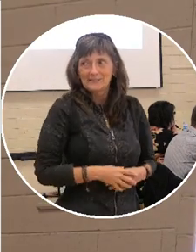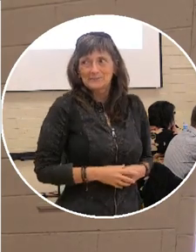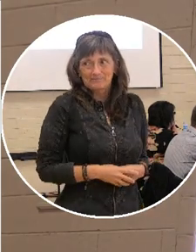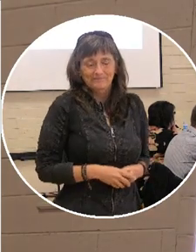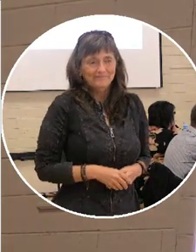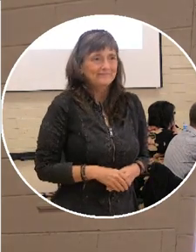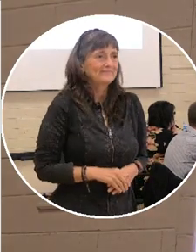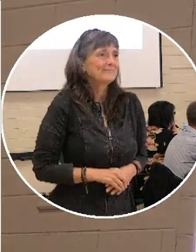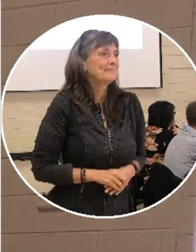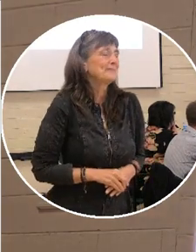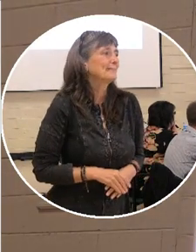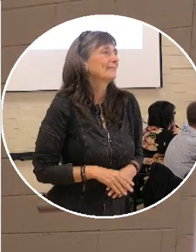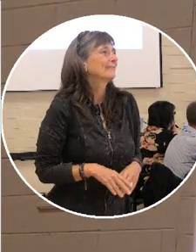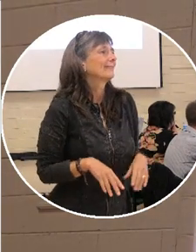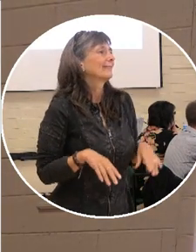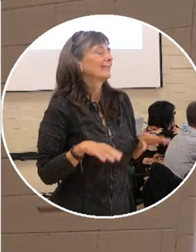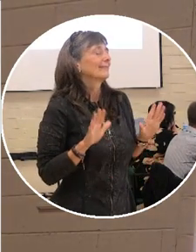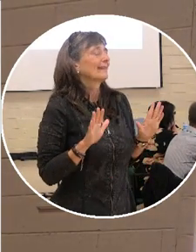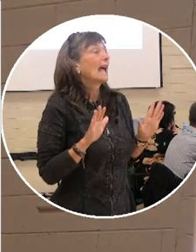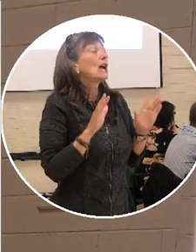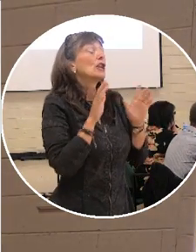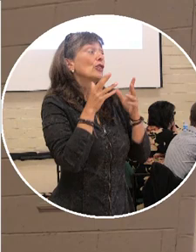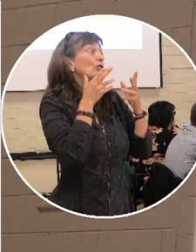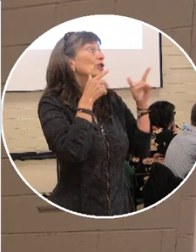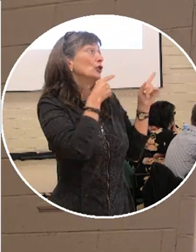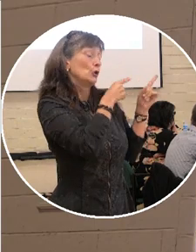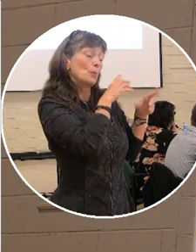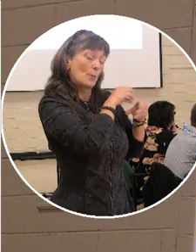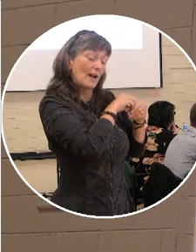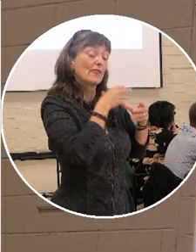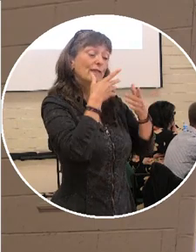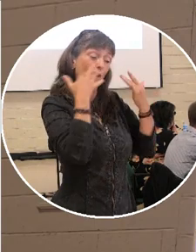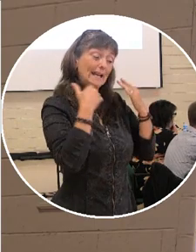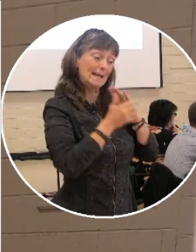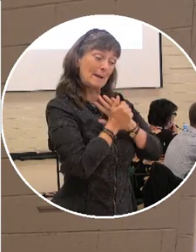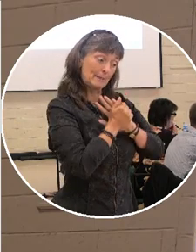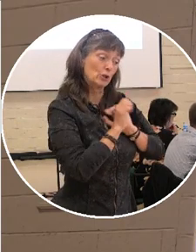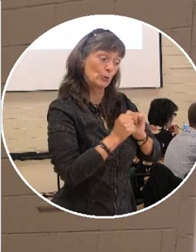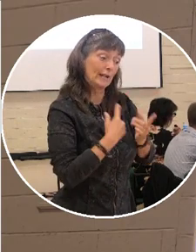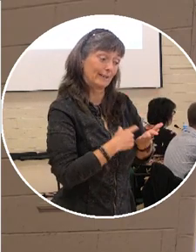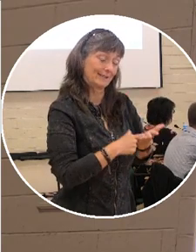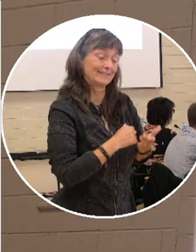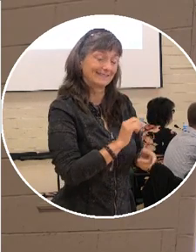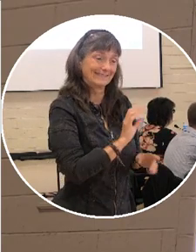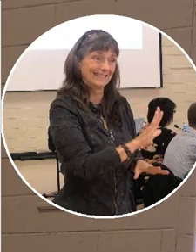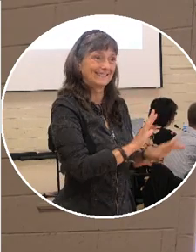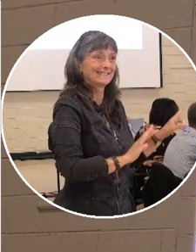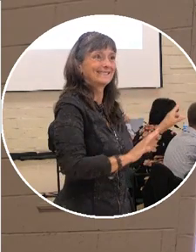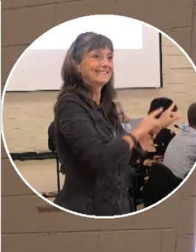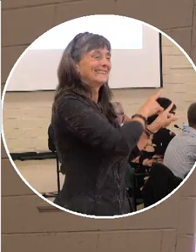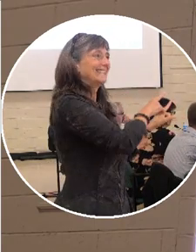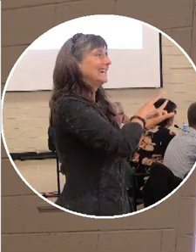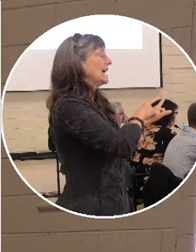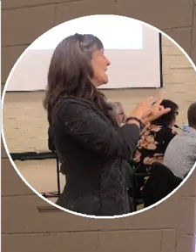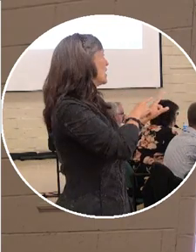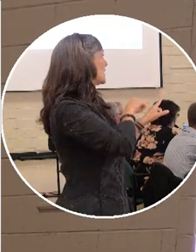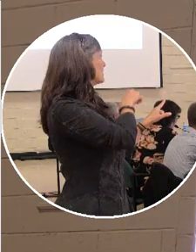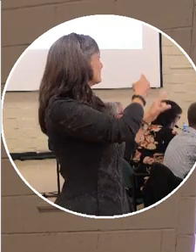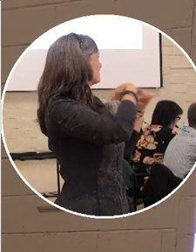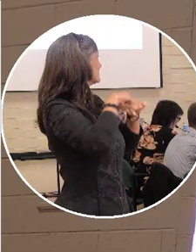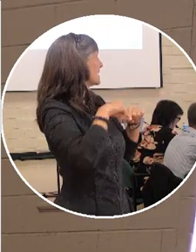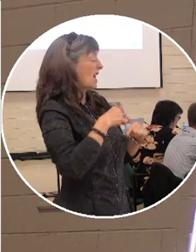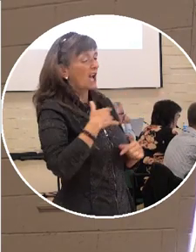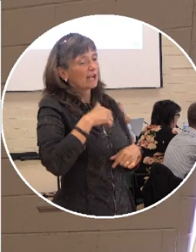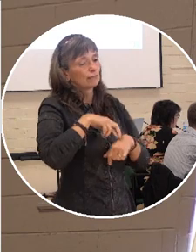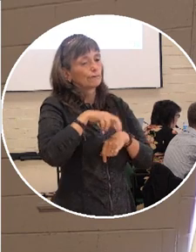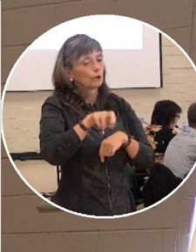No. You're part of the friendly crowd. I would recommend, Mr. Chair, that this go back to committee.